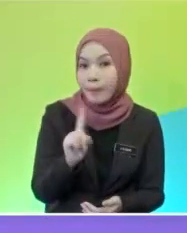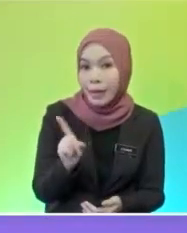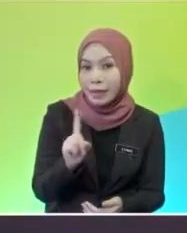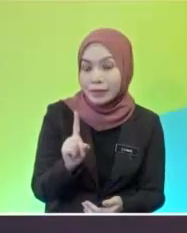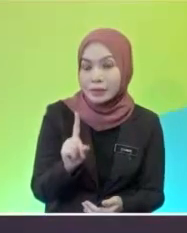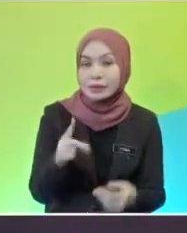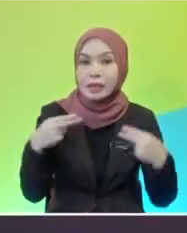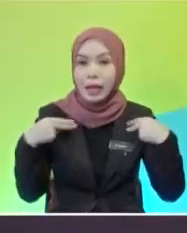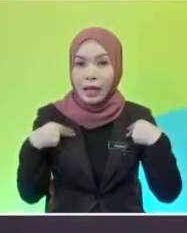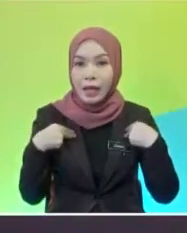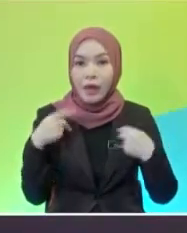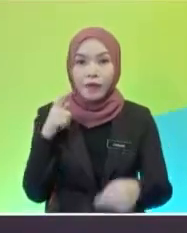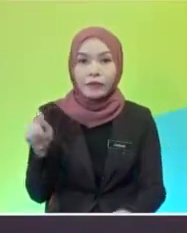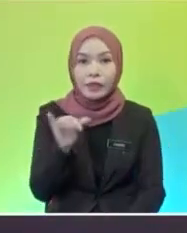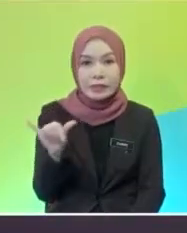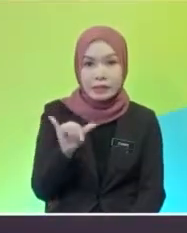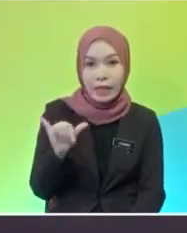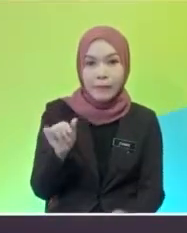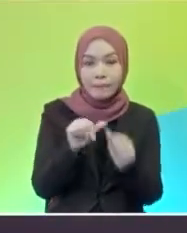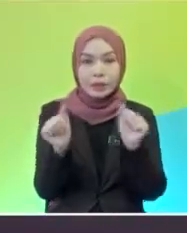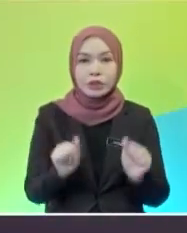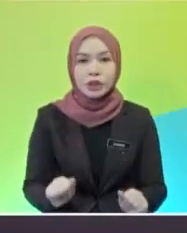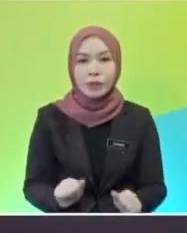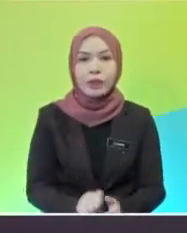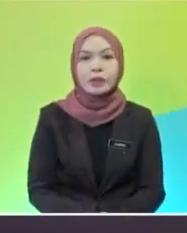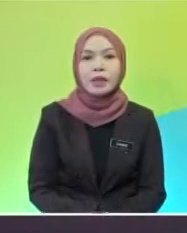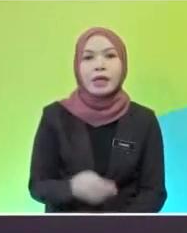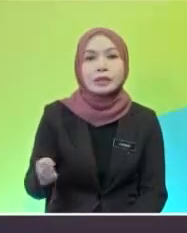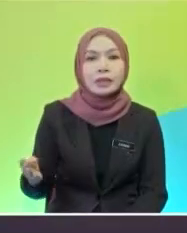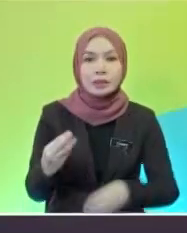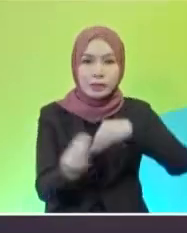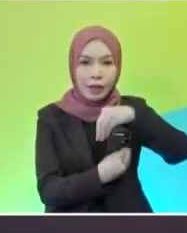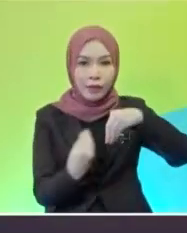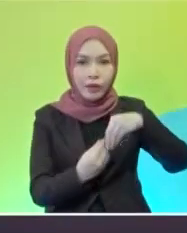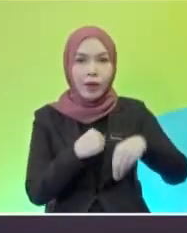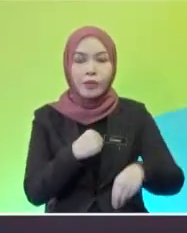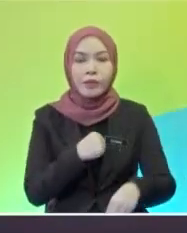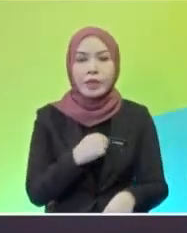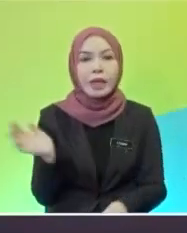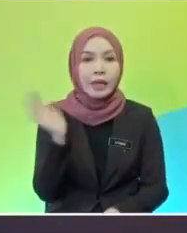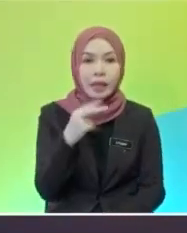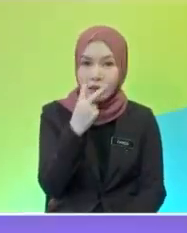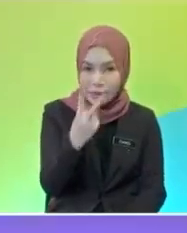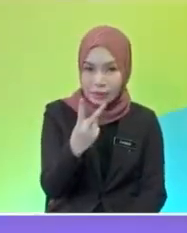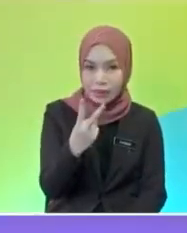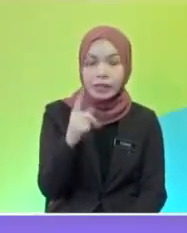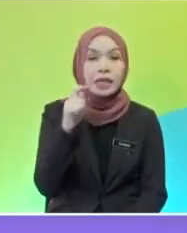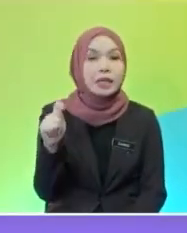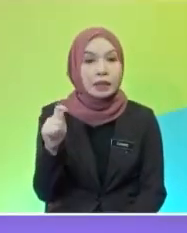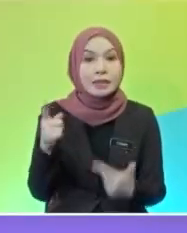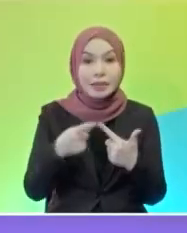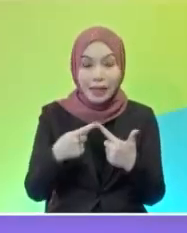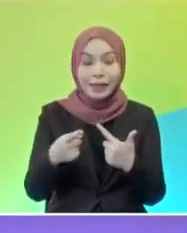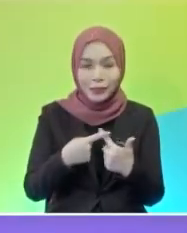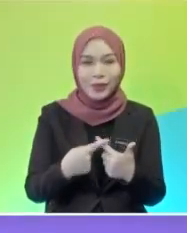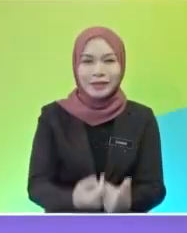shapes. Yeah, that's why it's called things around me, right? Okay, next, let's see the second one. Okay, what is